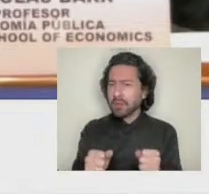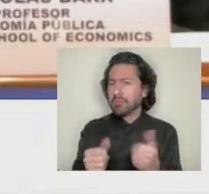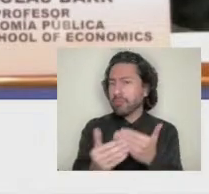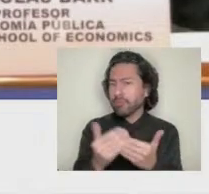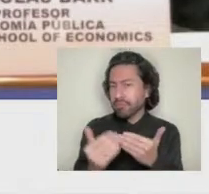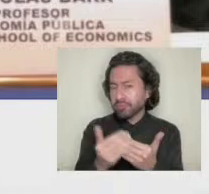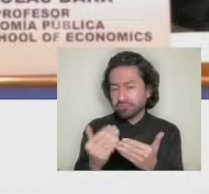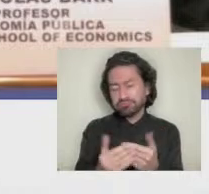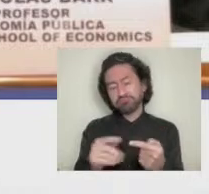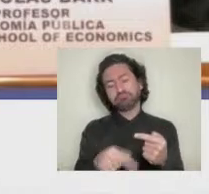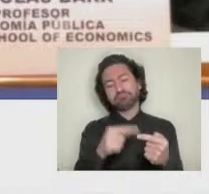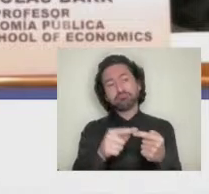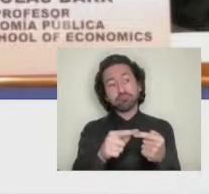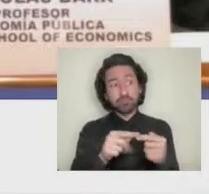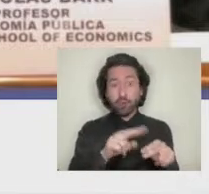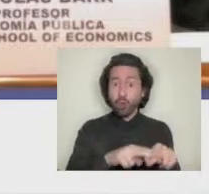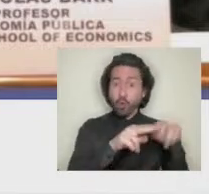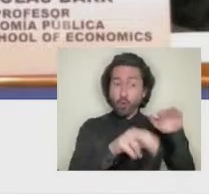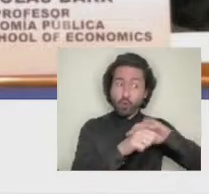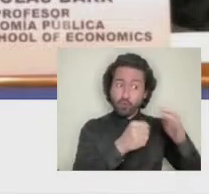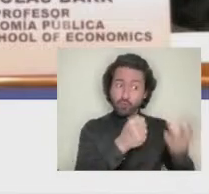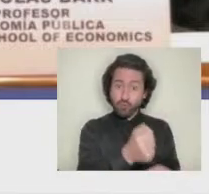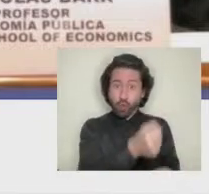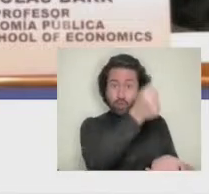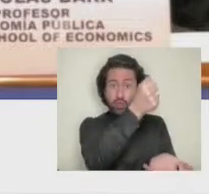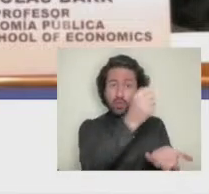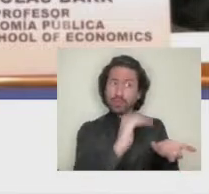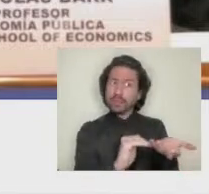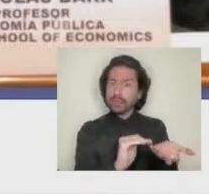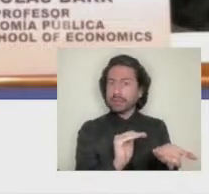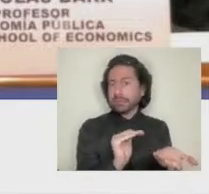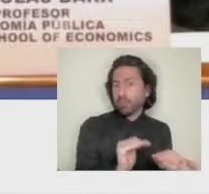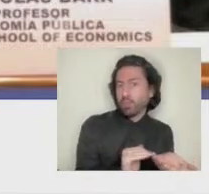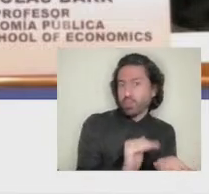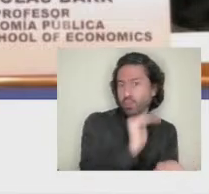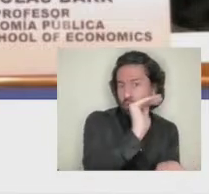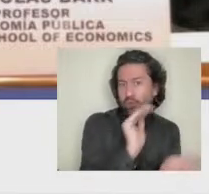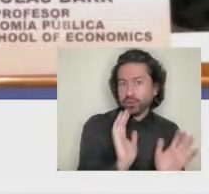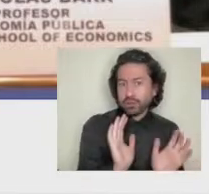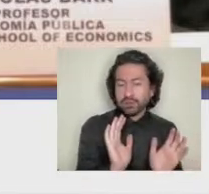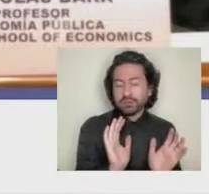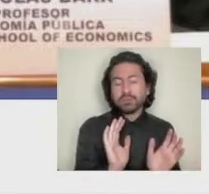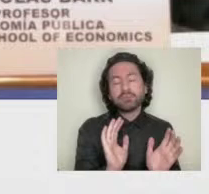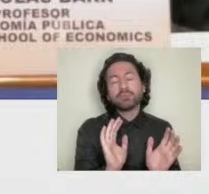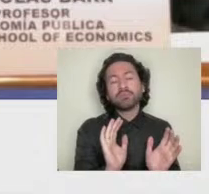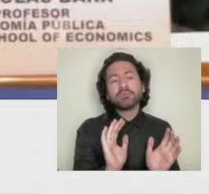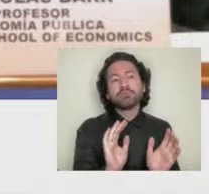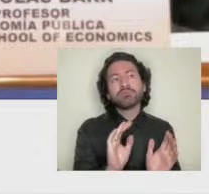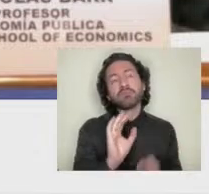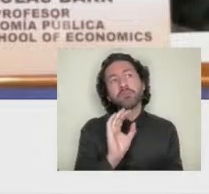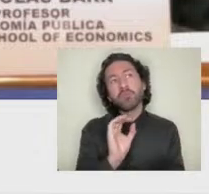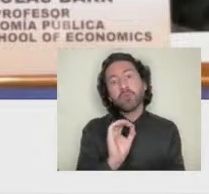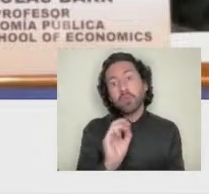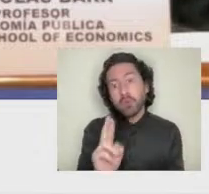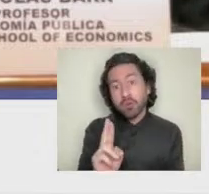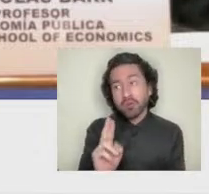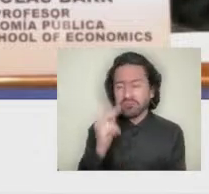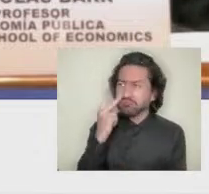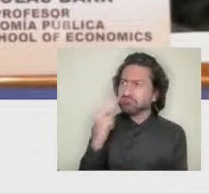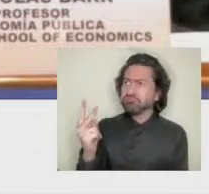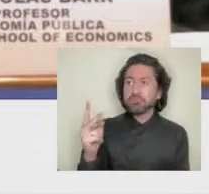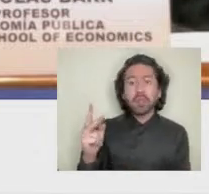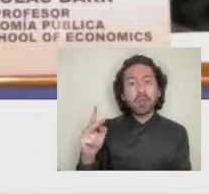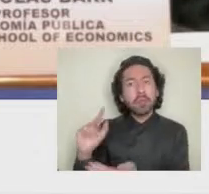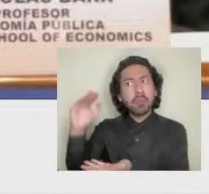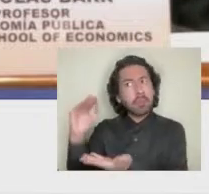potentially higher growth. They can choose a lower growth, i.e. lower risk fund. There is an ethical fund. There is